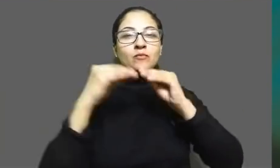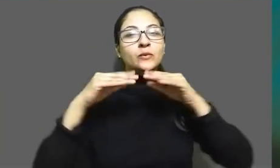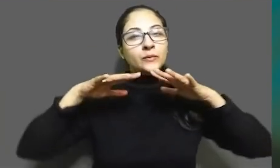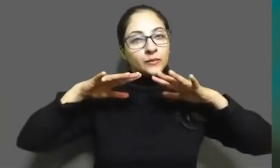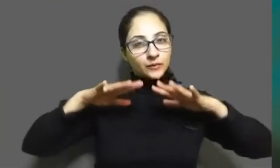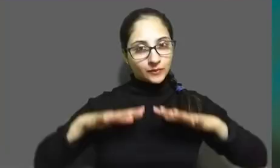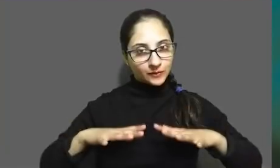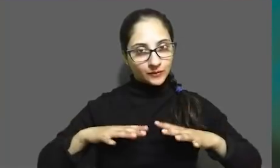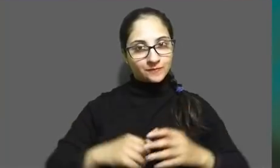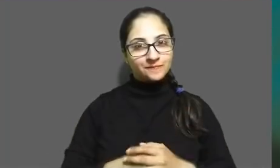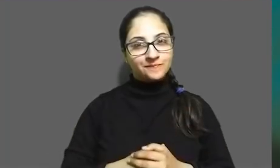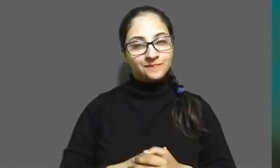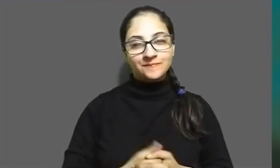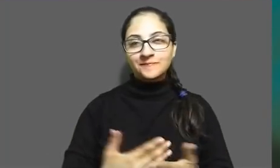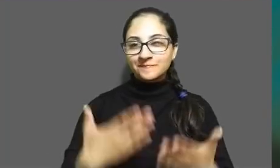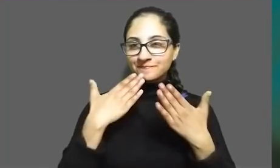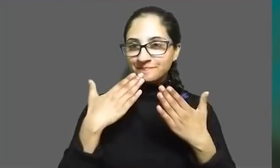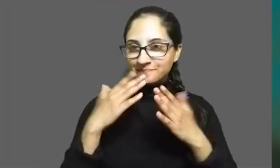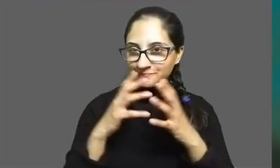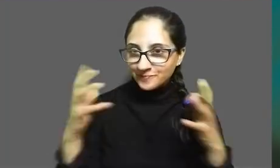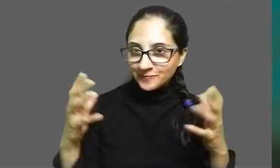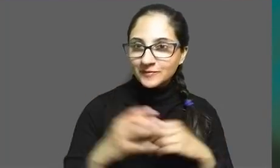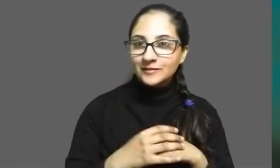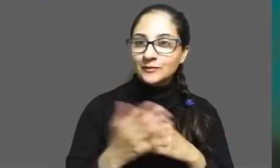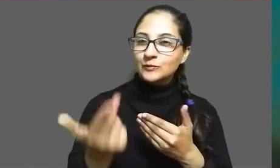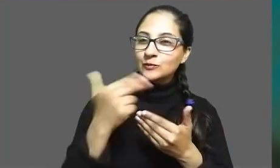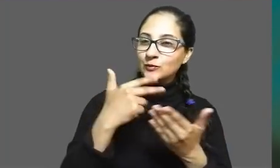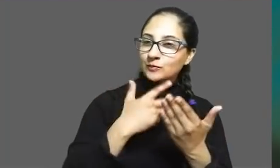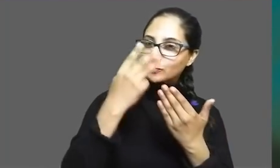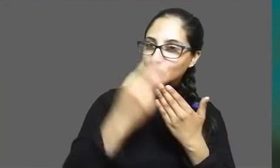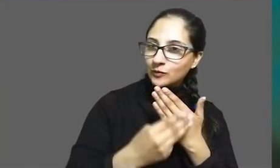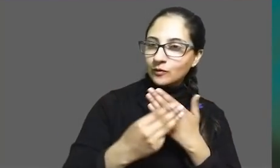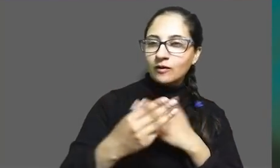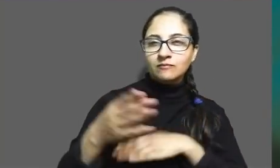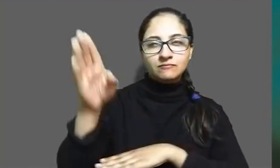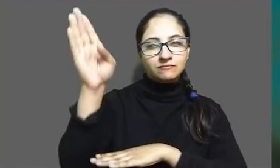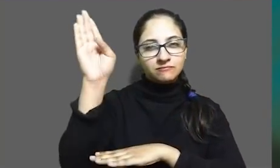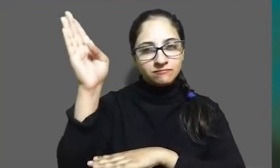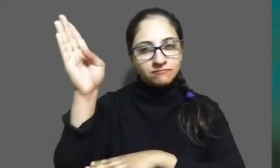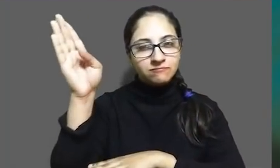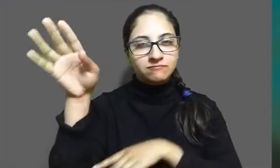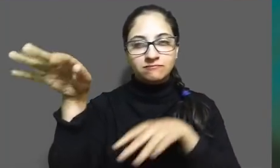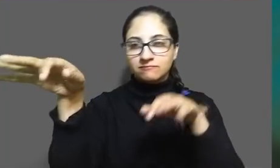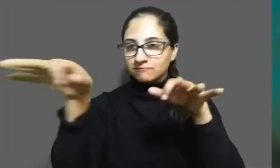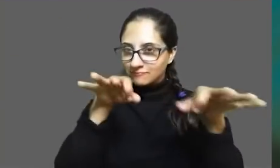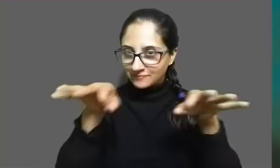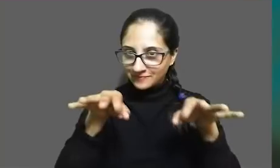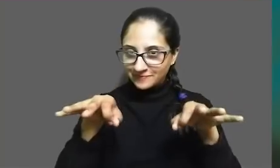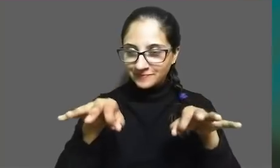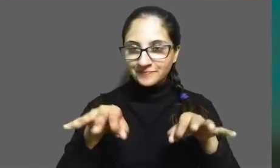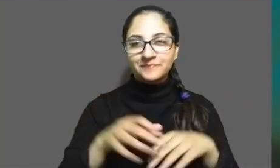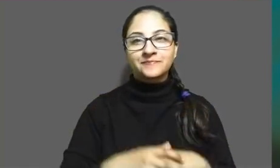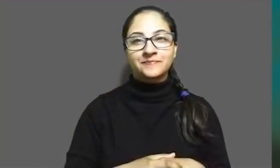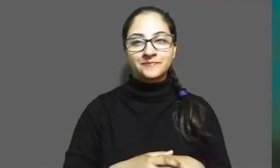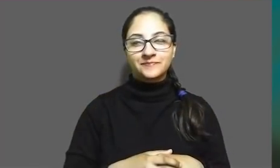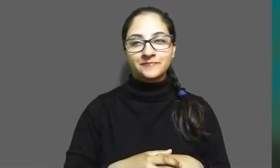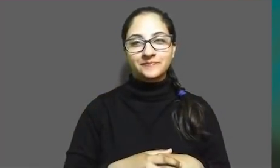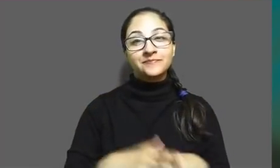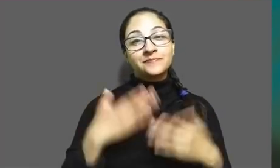time to deliver a really deep reflection on this topic. Thank you,